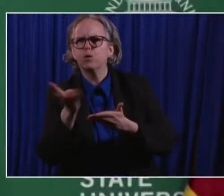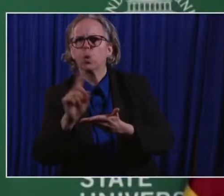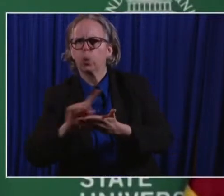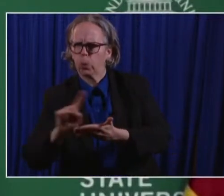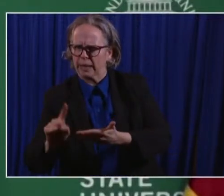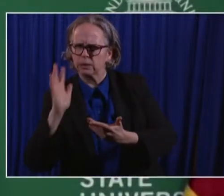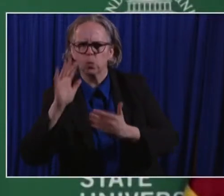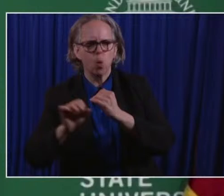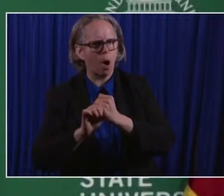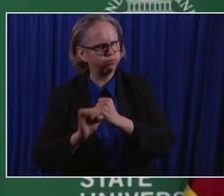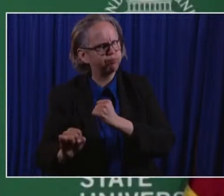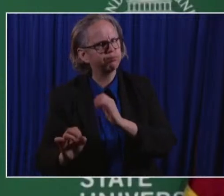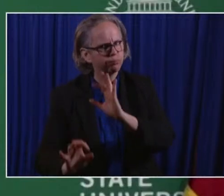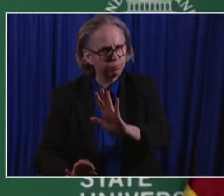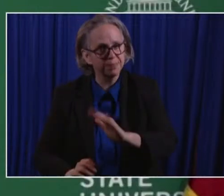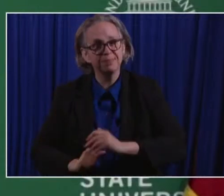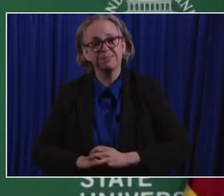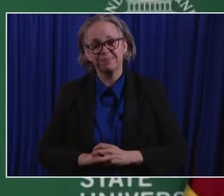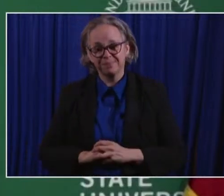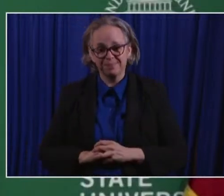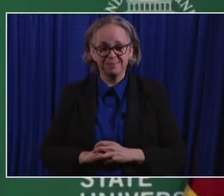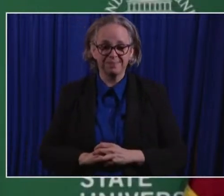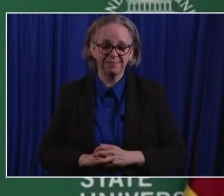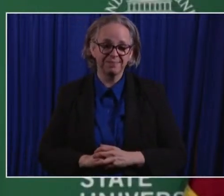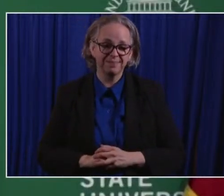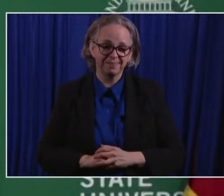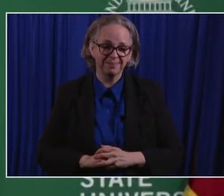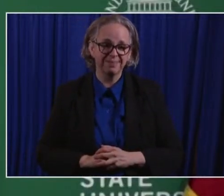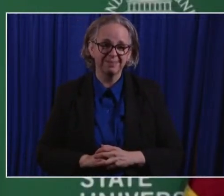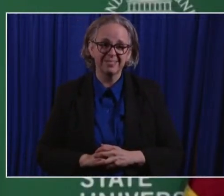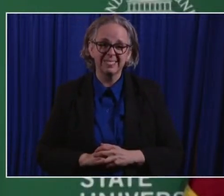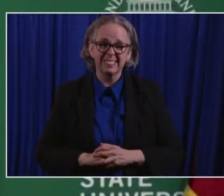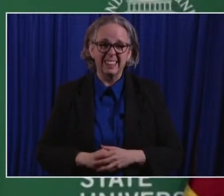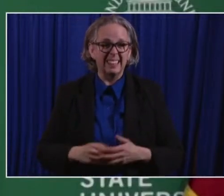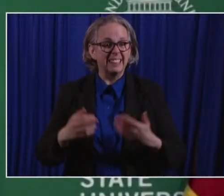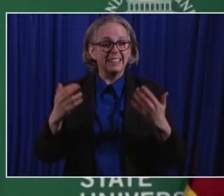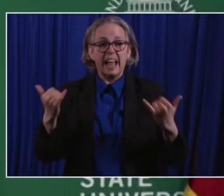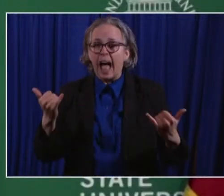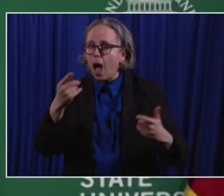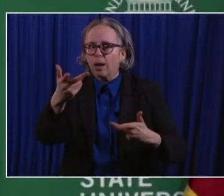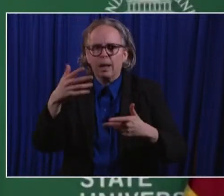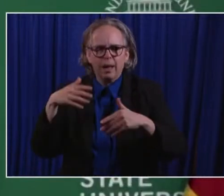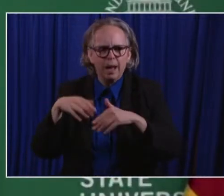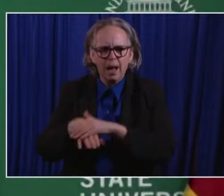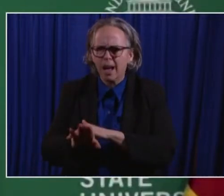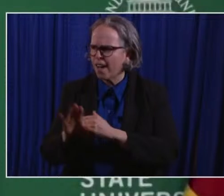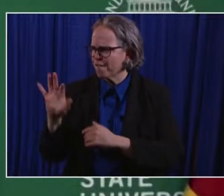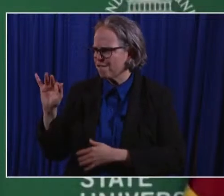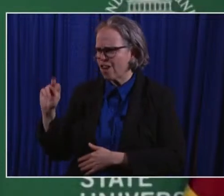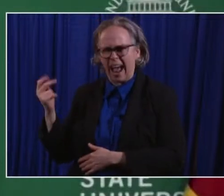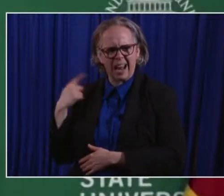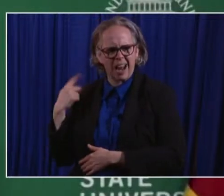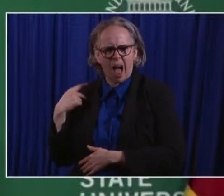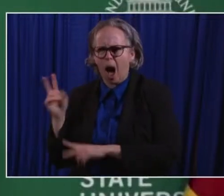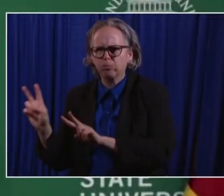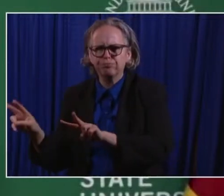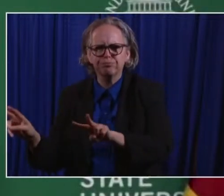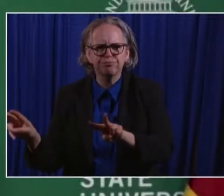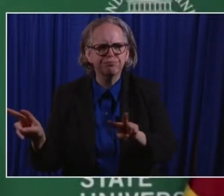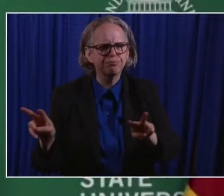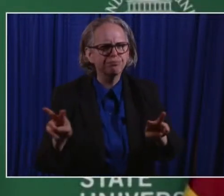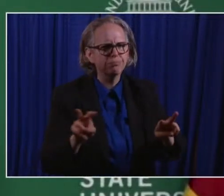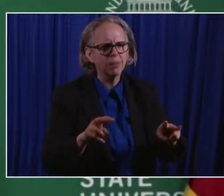doses. One of the things that Fran and I saw today is a lot of people who just literally walked